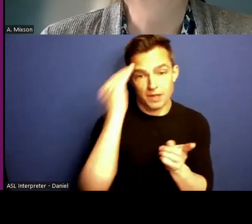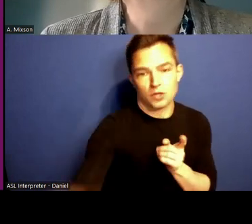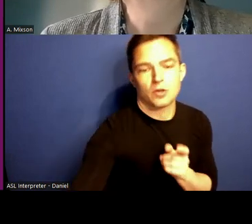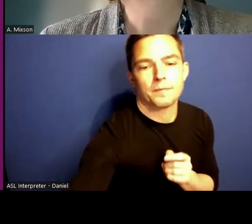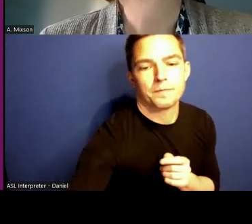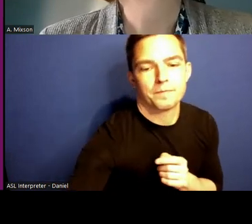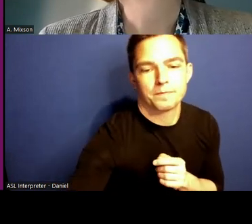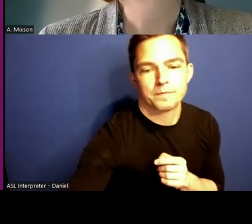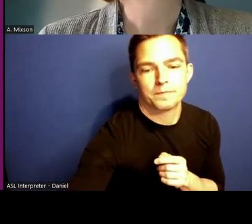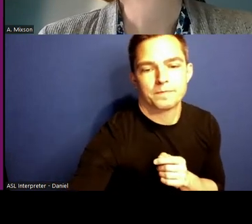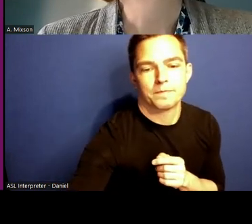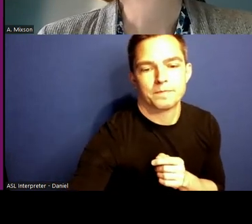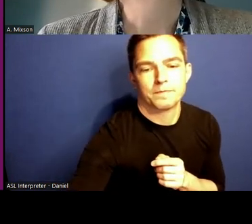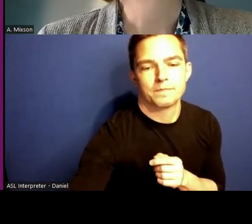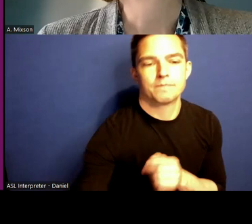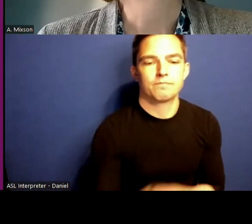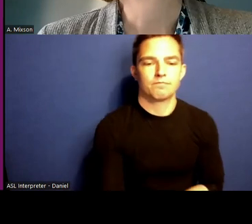know that